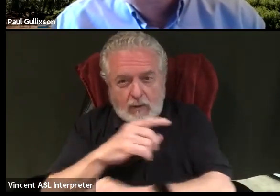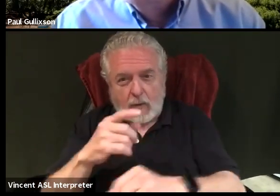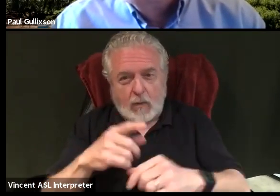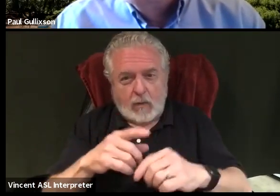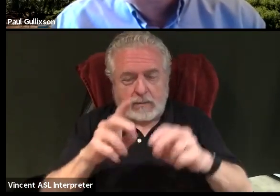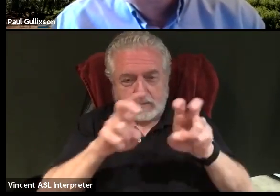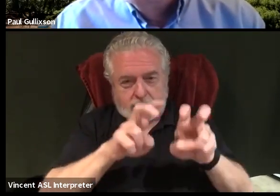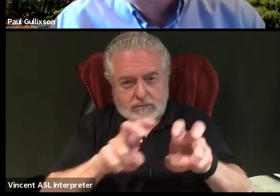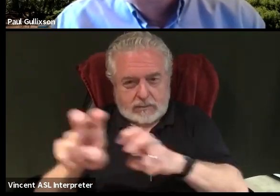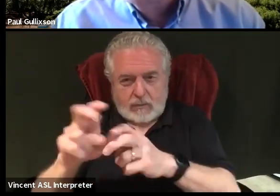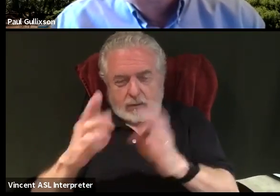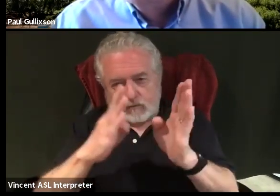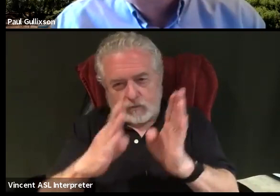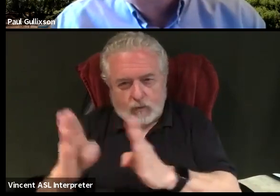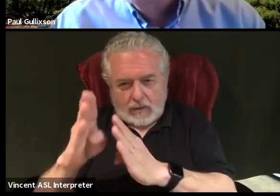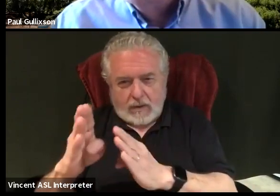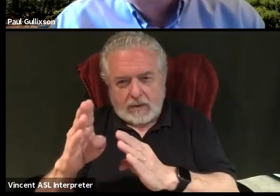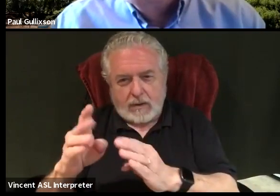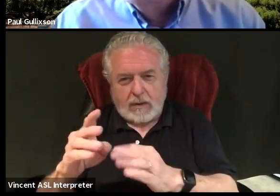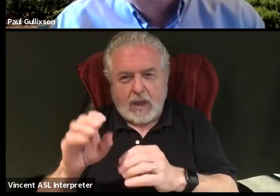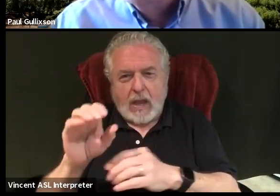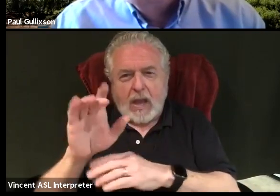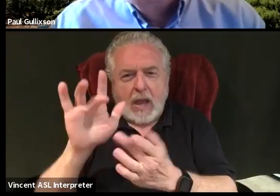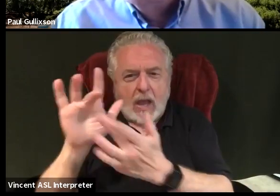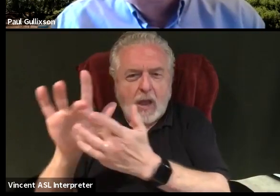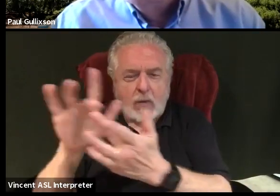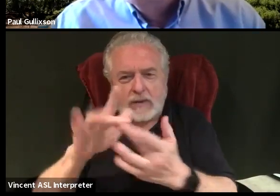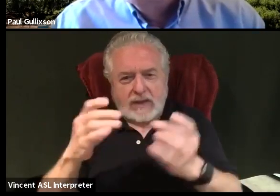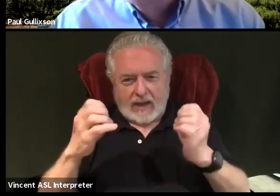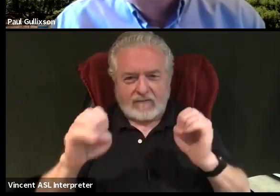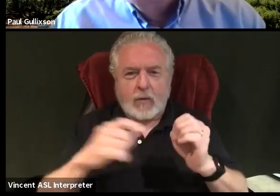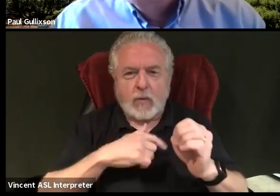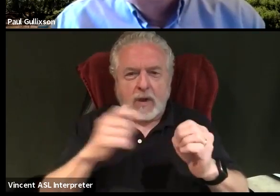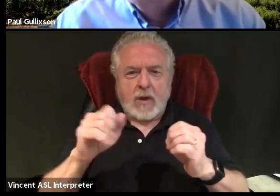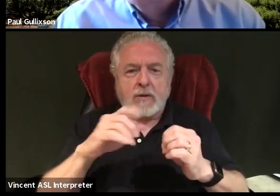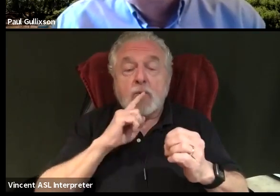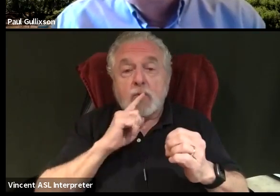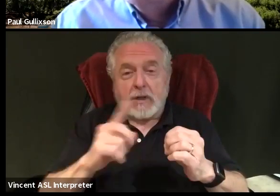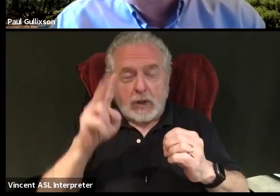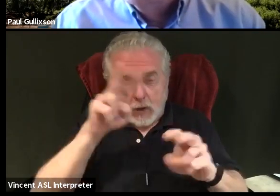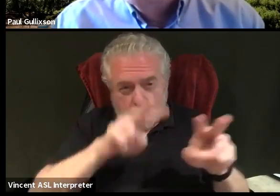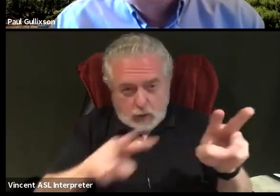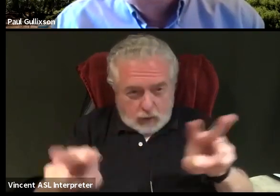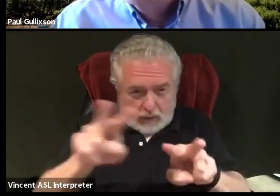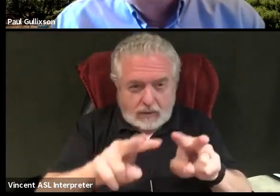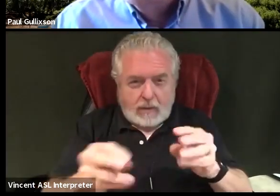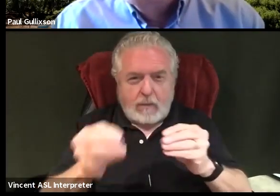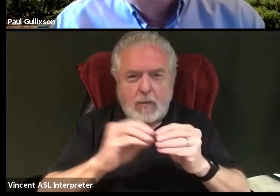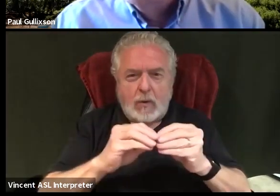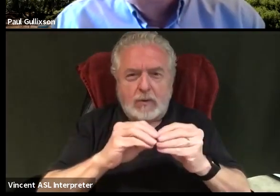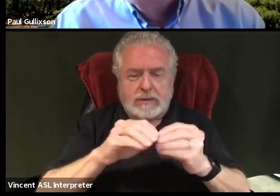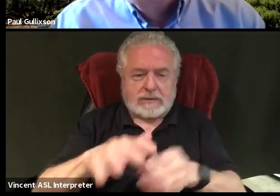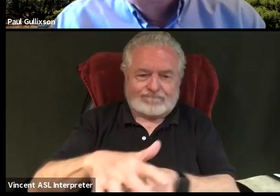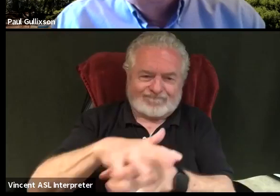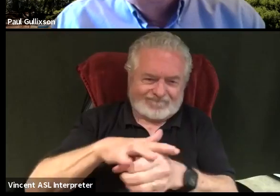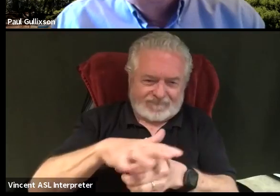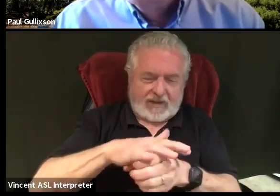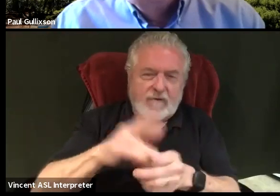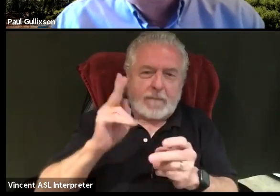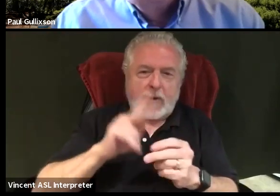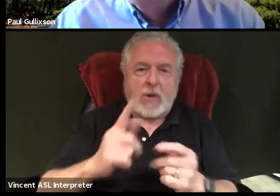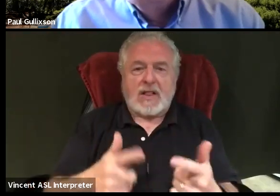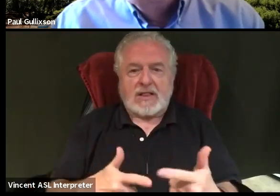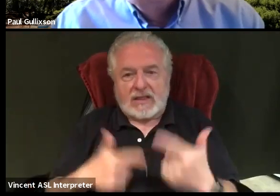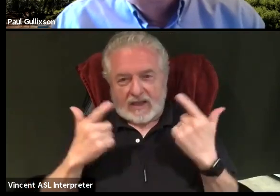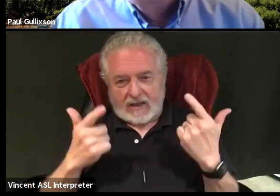pivoting to a more strategic, targeted outreach effort. We are, in essence, looking to be more in the neighborhoods where people